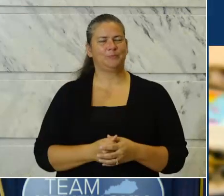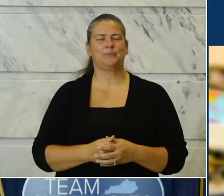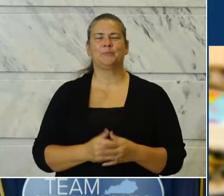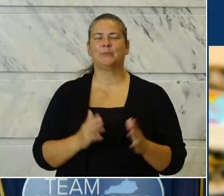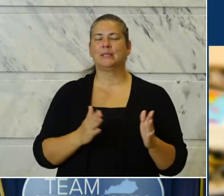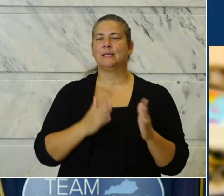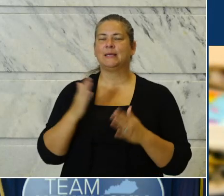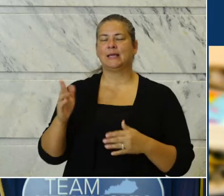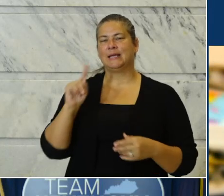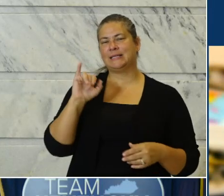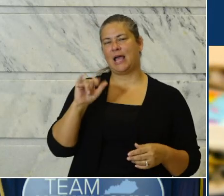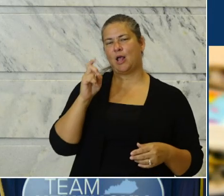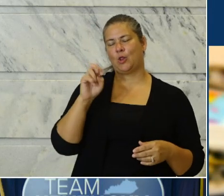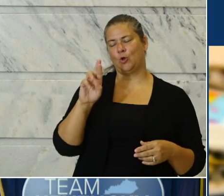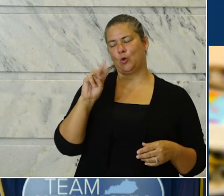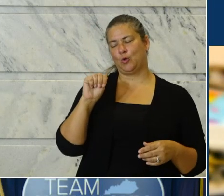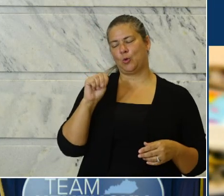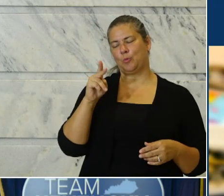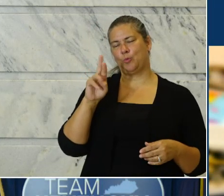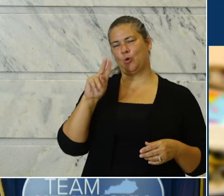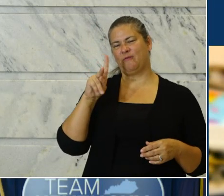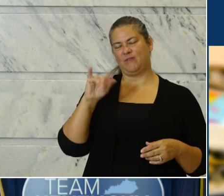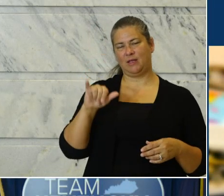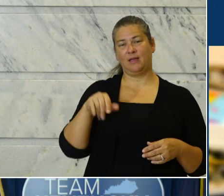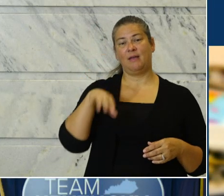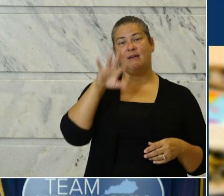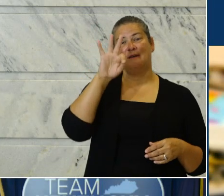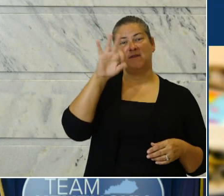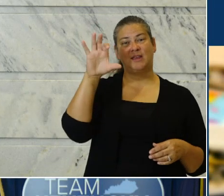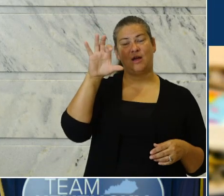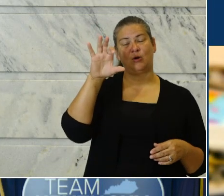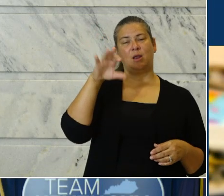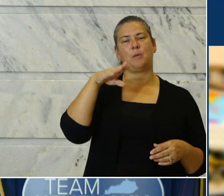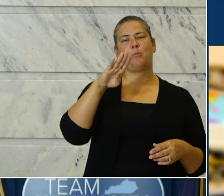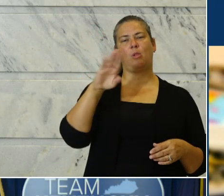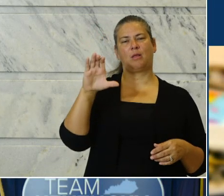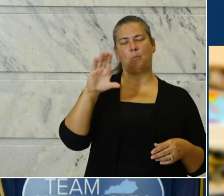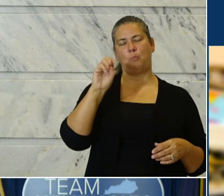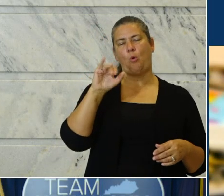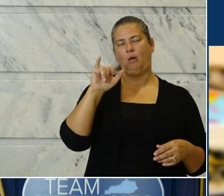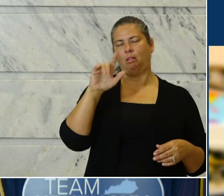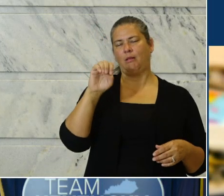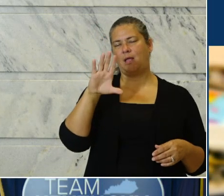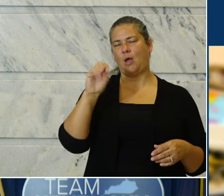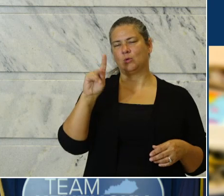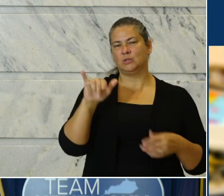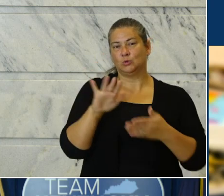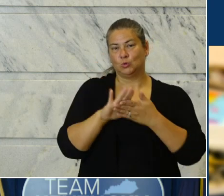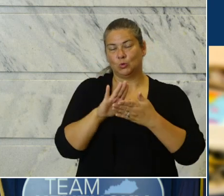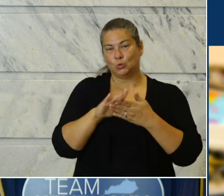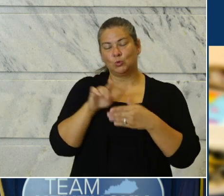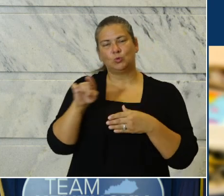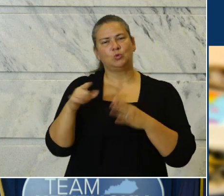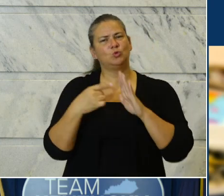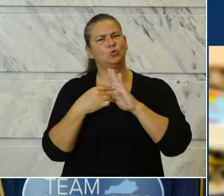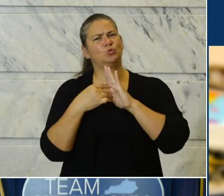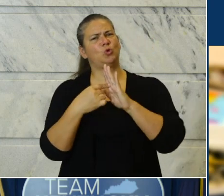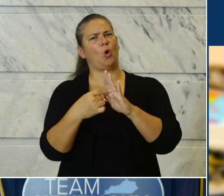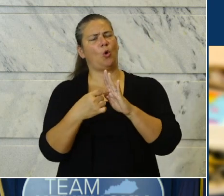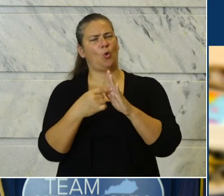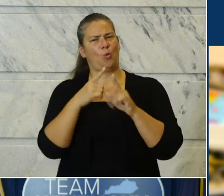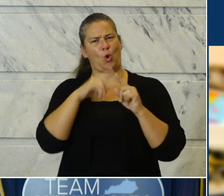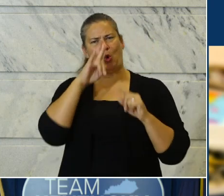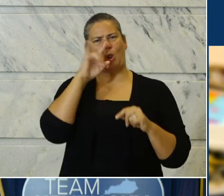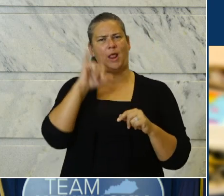is Tyler Murphy, Fayette County Public Schools and Boyle County Schools. Again, showing a little bit of what the classroom